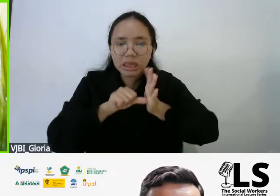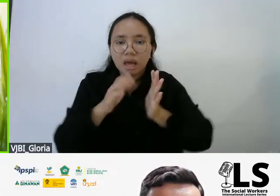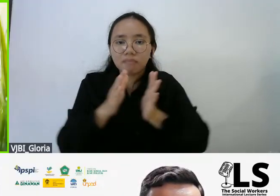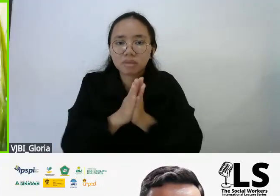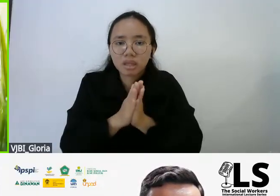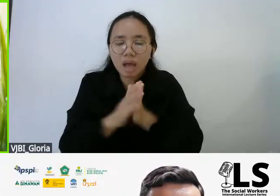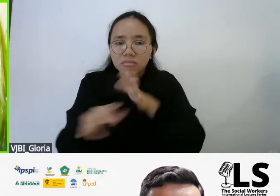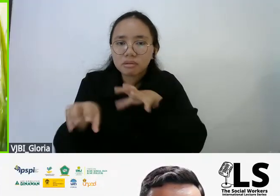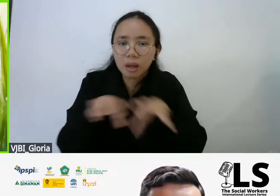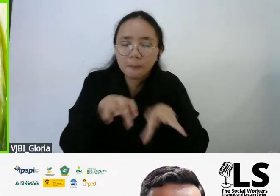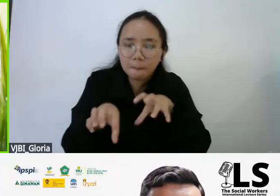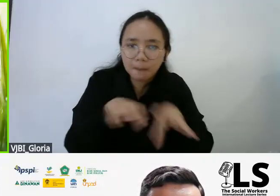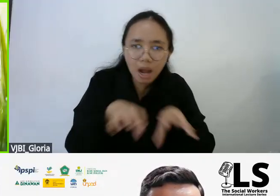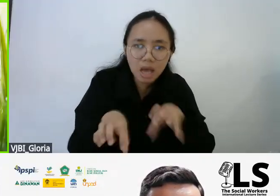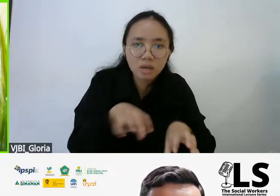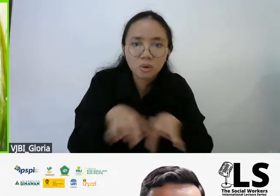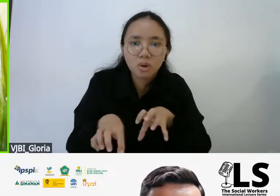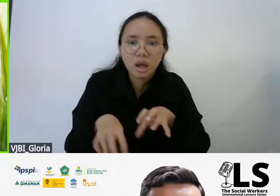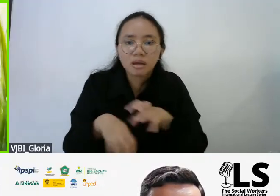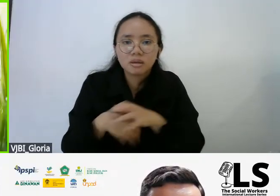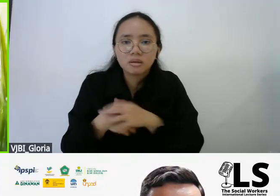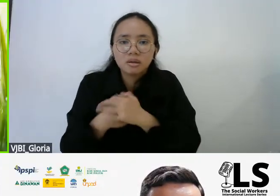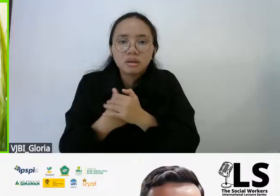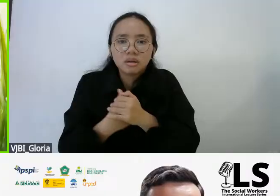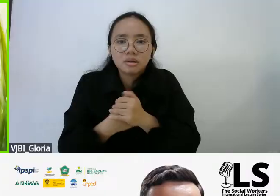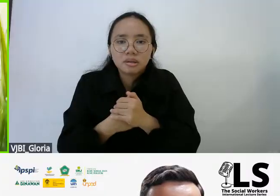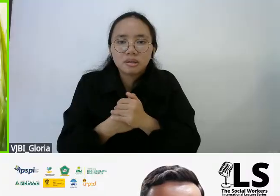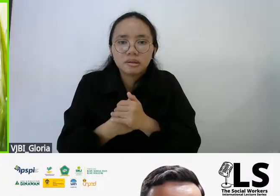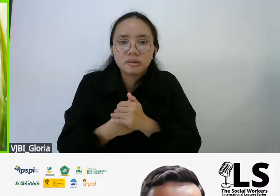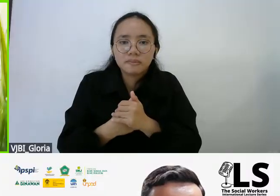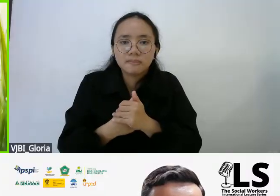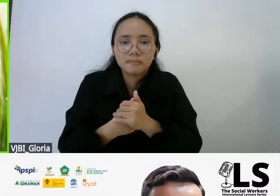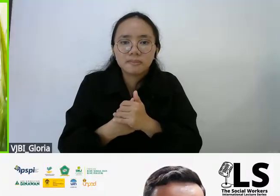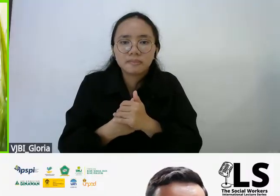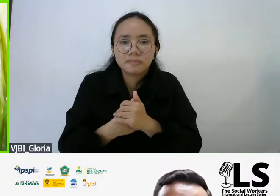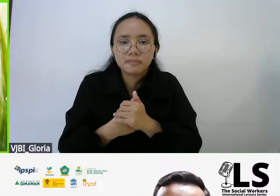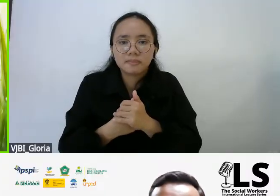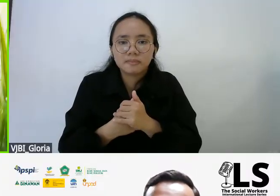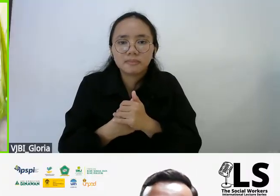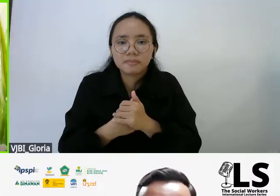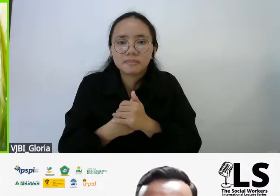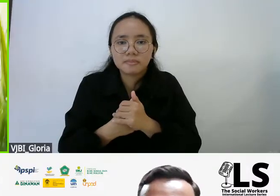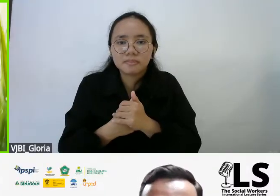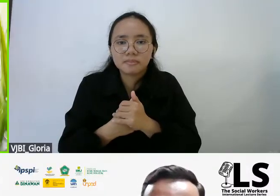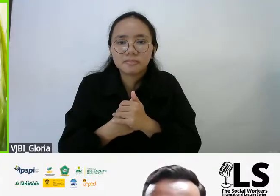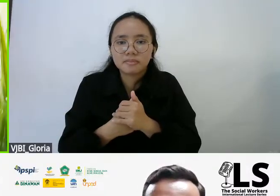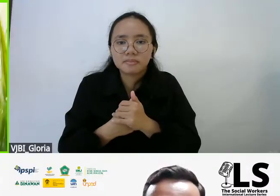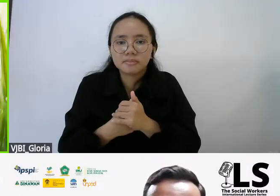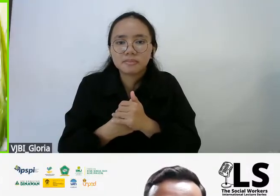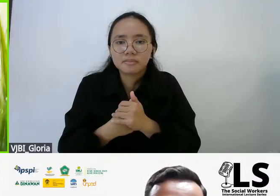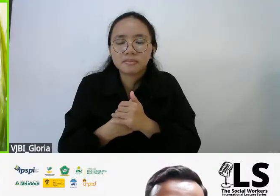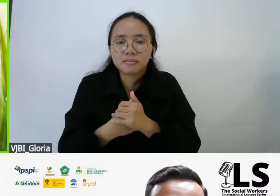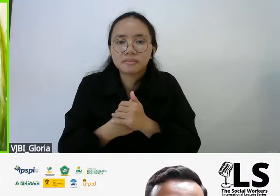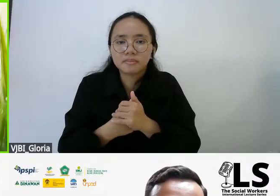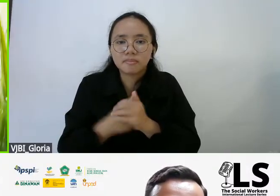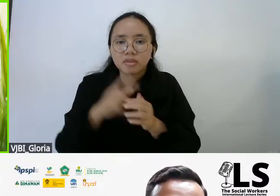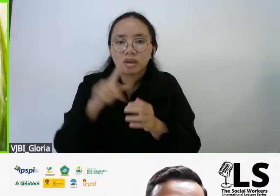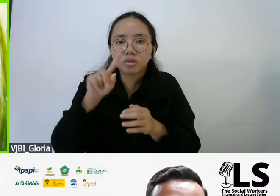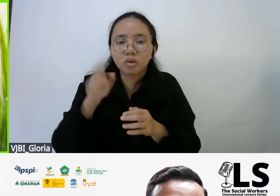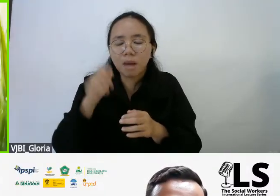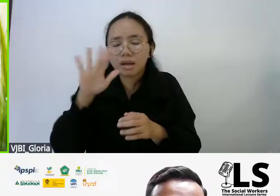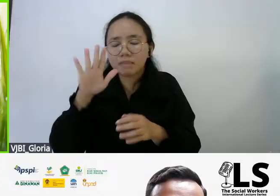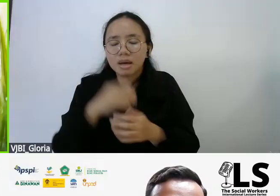stroke signs and symptoms and telestroke. And you'll get, when you get the